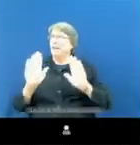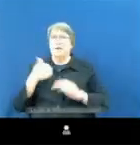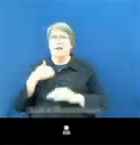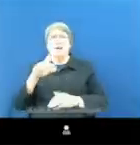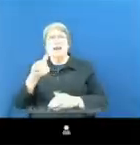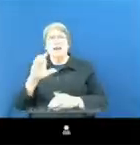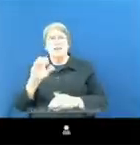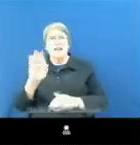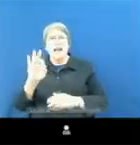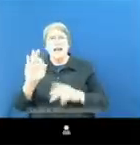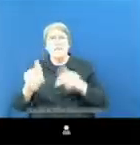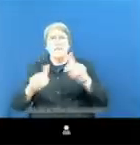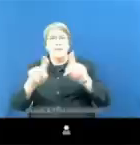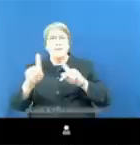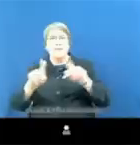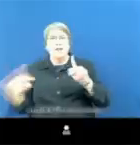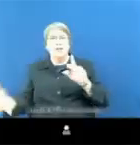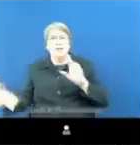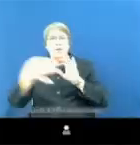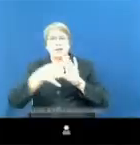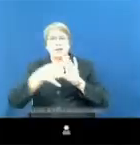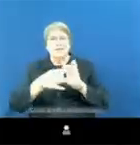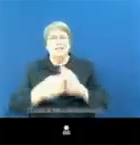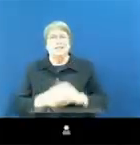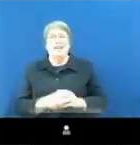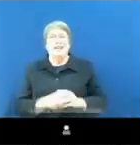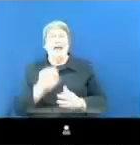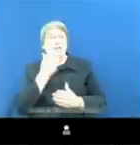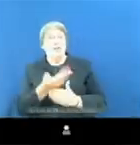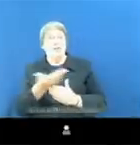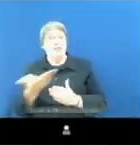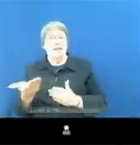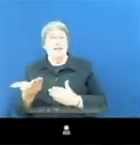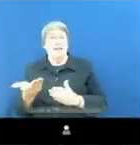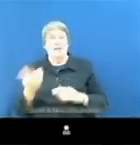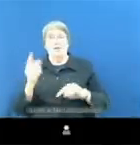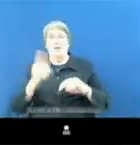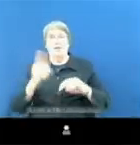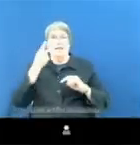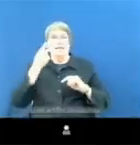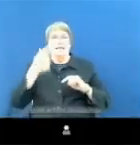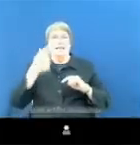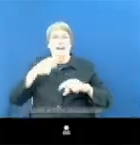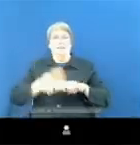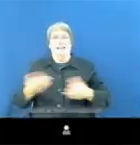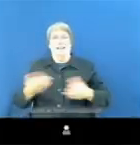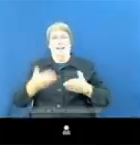you, and the good thing is that you can't see that I'm sitting in my pajamas.